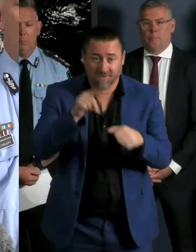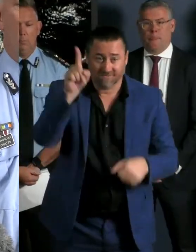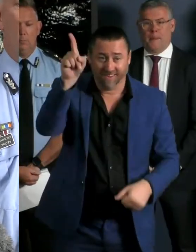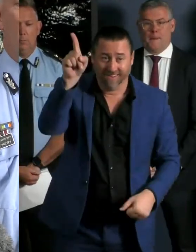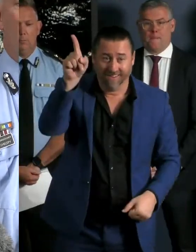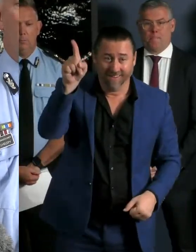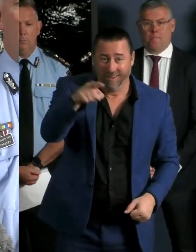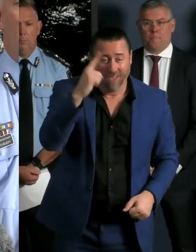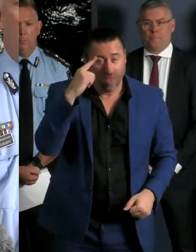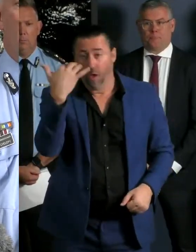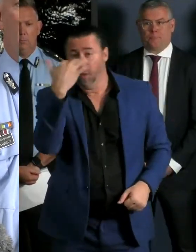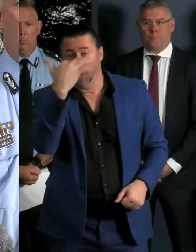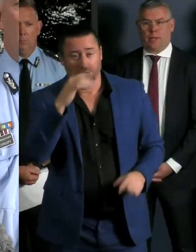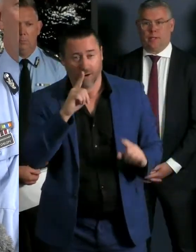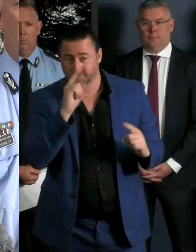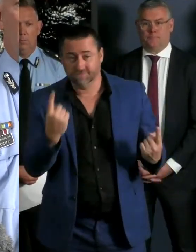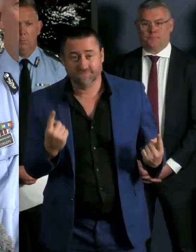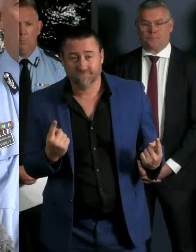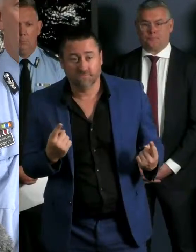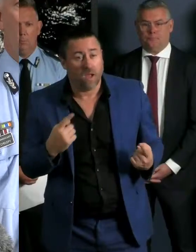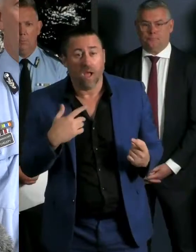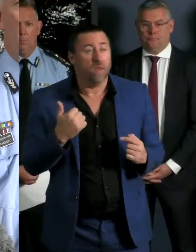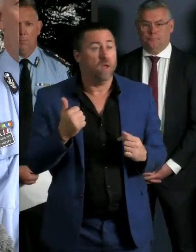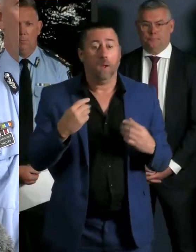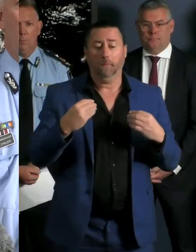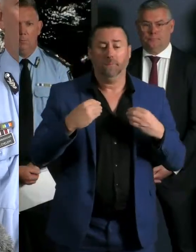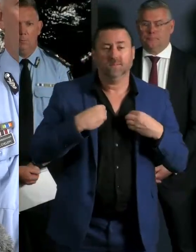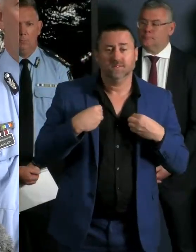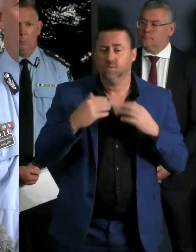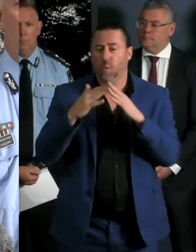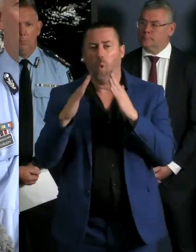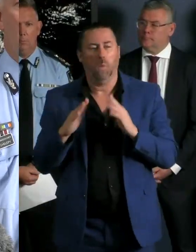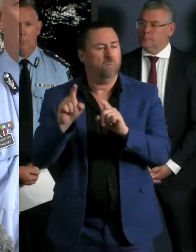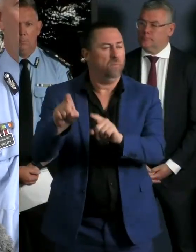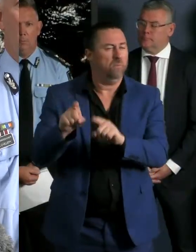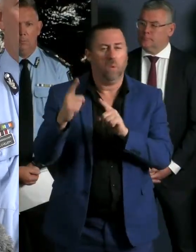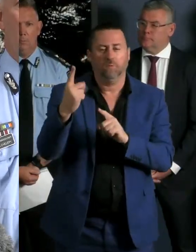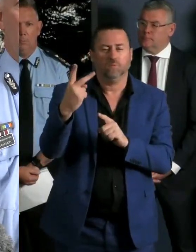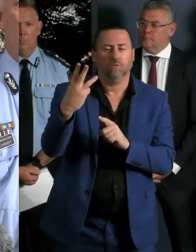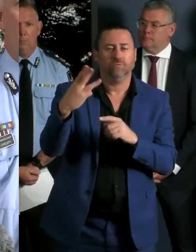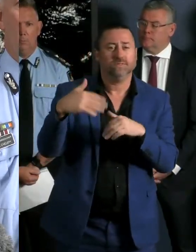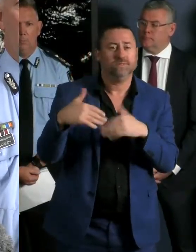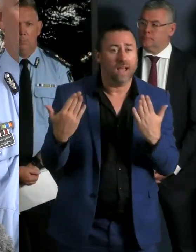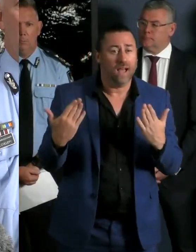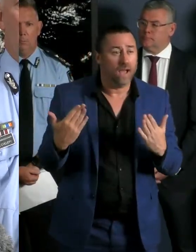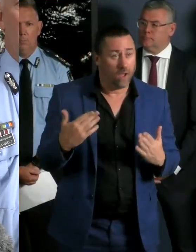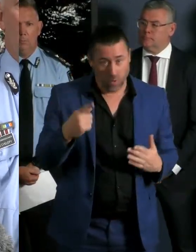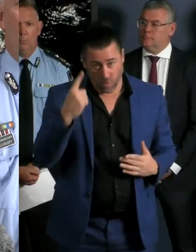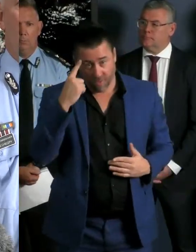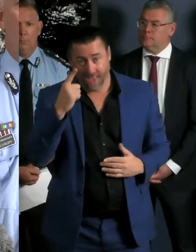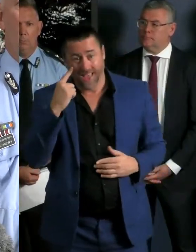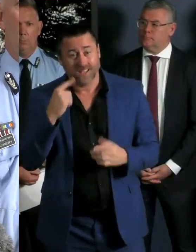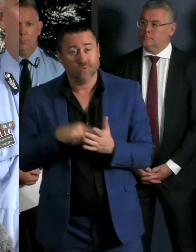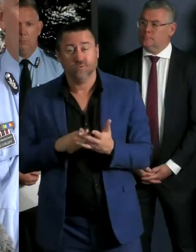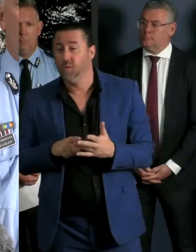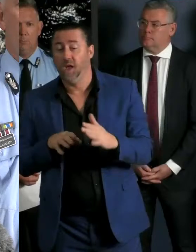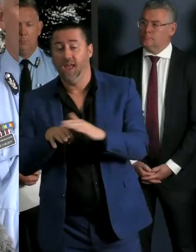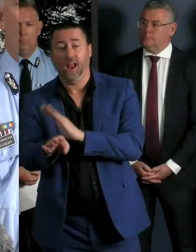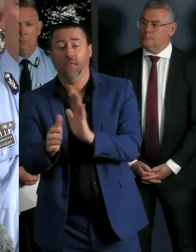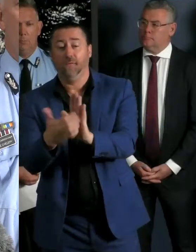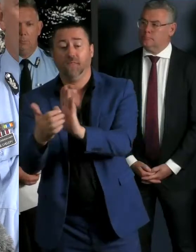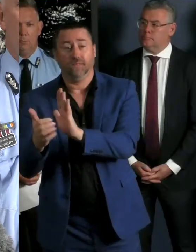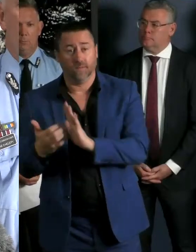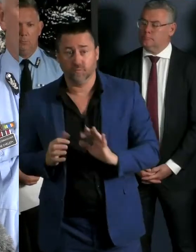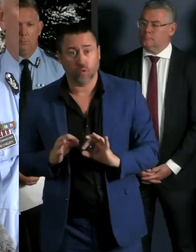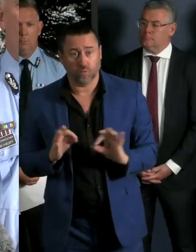the event where people can't get back to their businesses and homes and looting does take place, that we will have high visibility patrols working